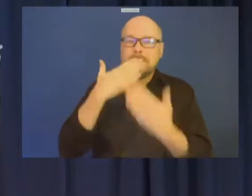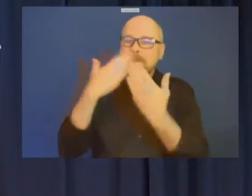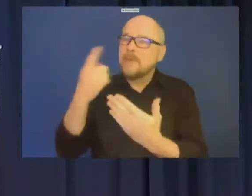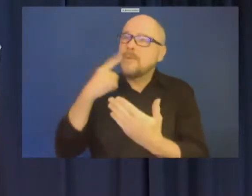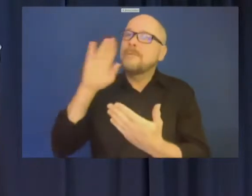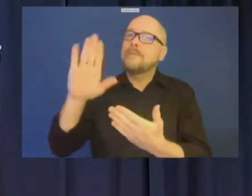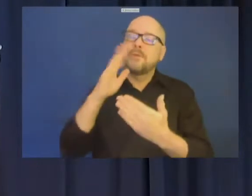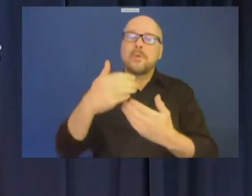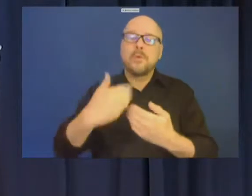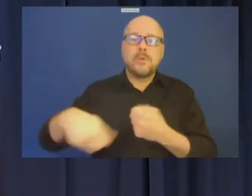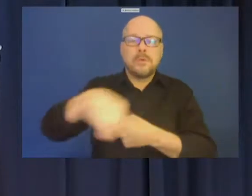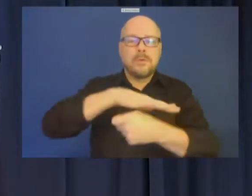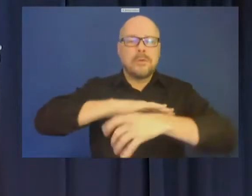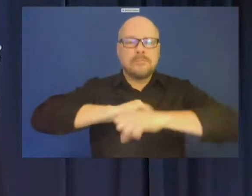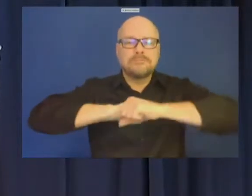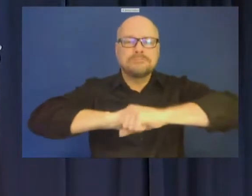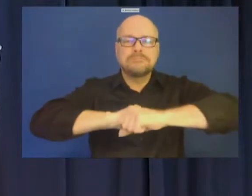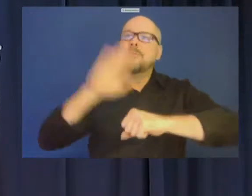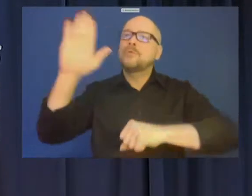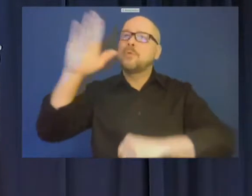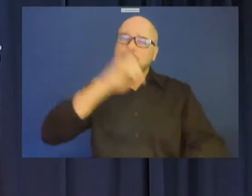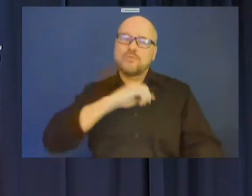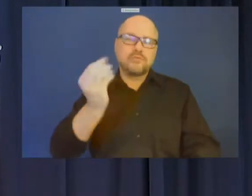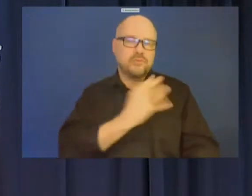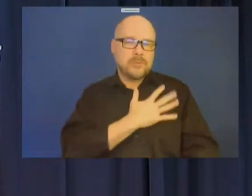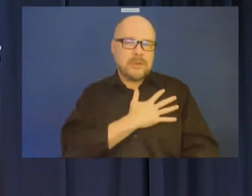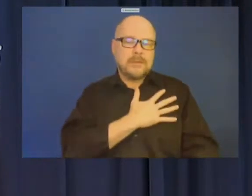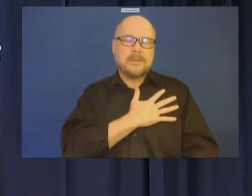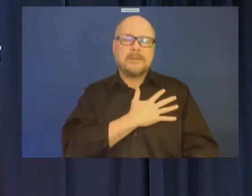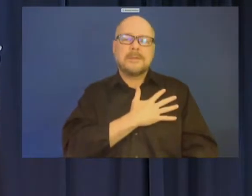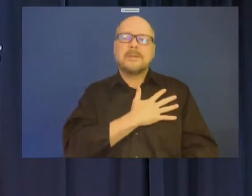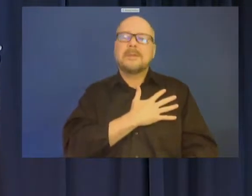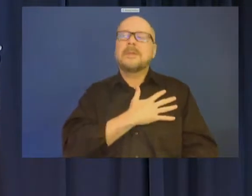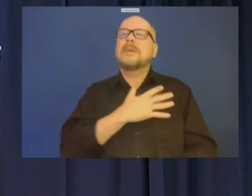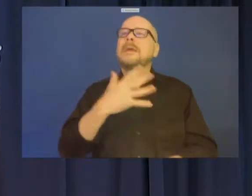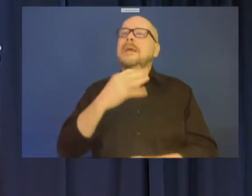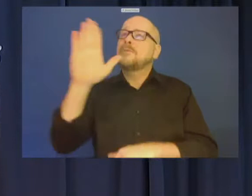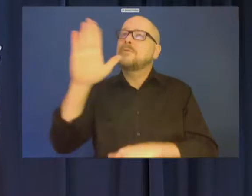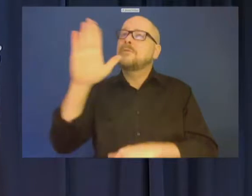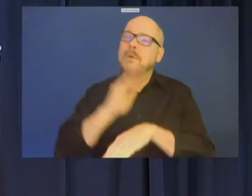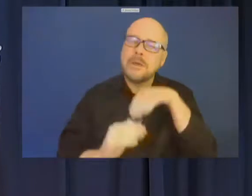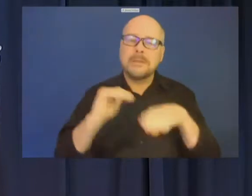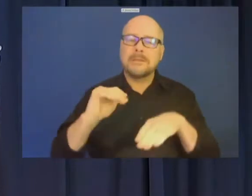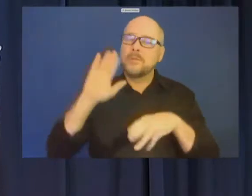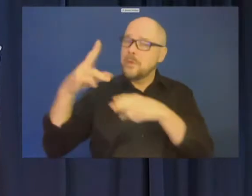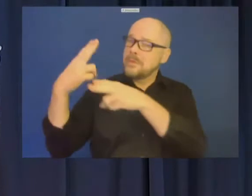your kindness. In your precious name we pray. Amen.